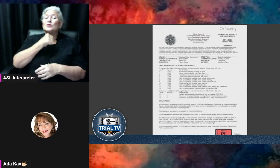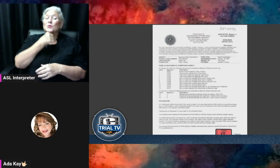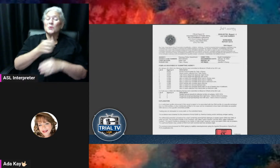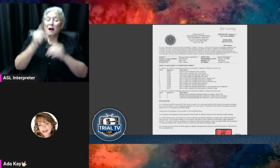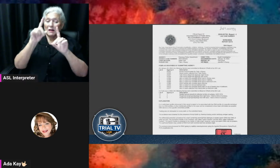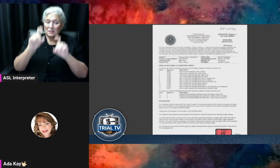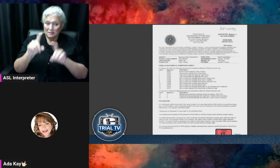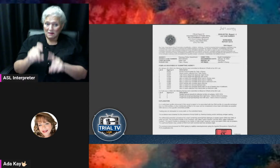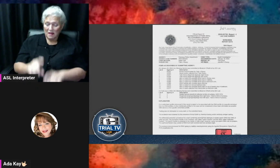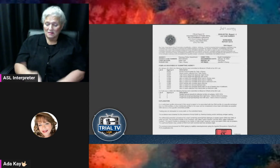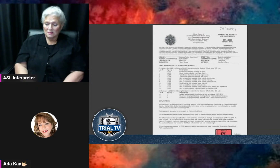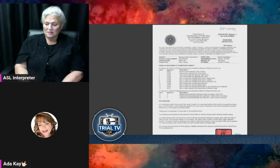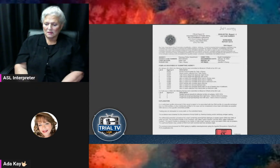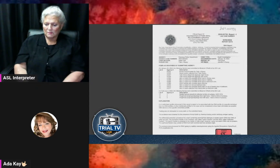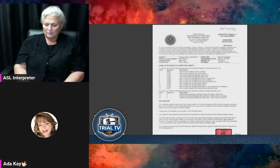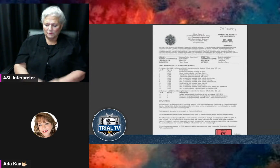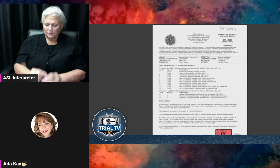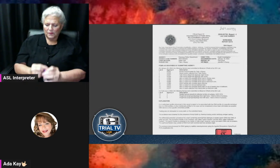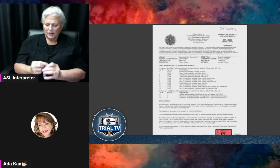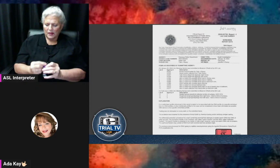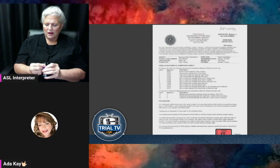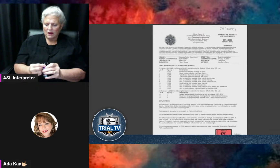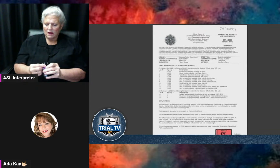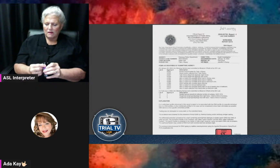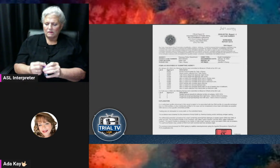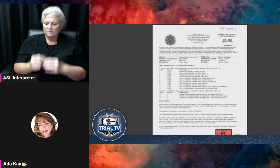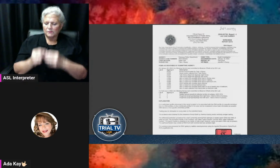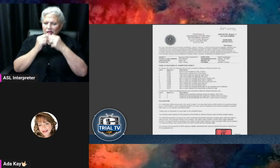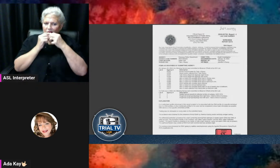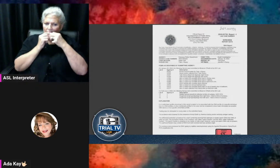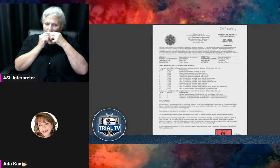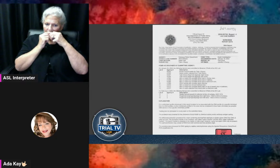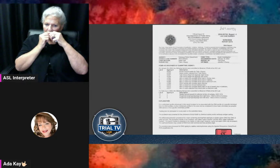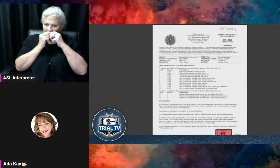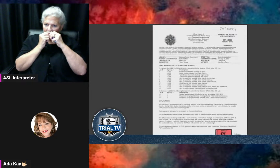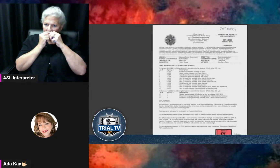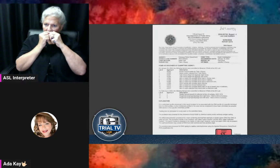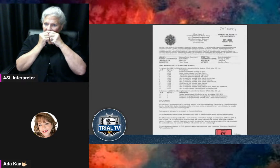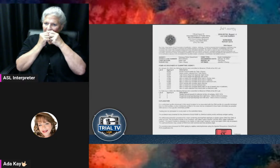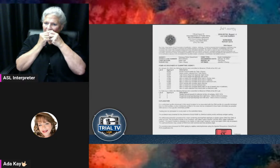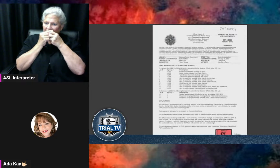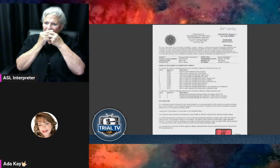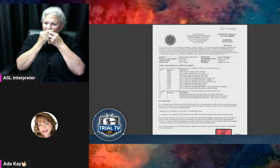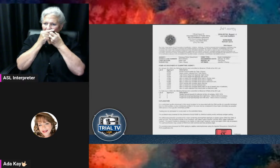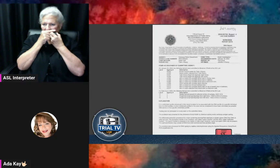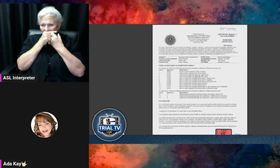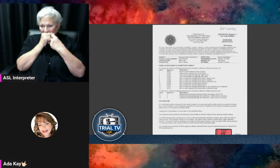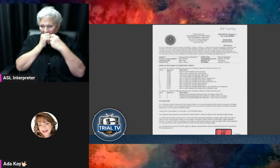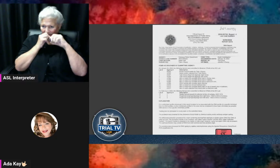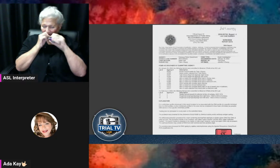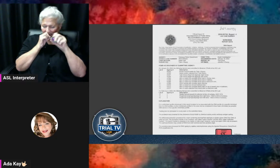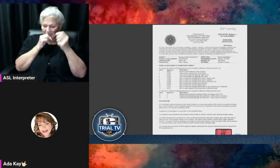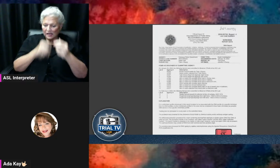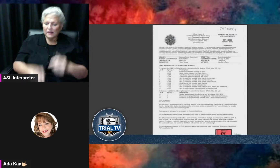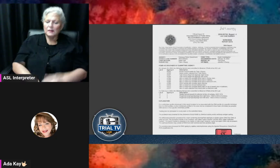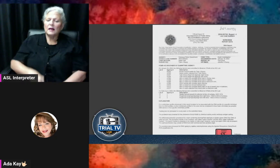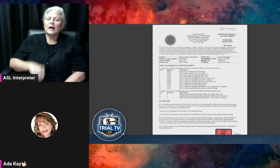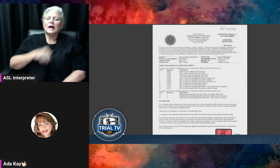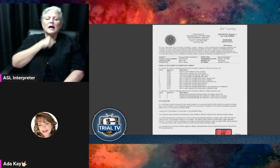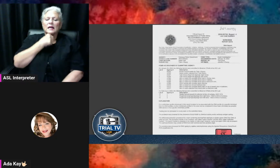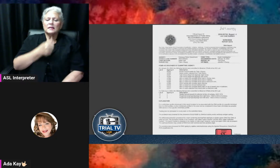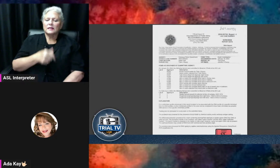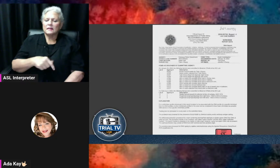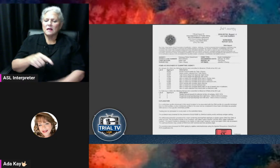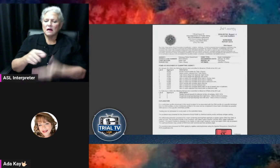Let's see here. The ones that I did not examine at that time were the nasal swabs, the